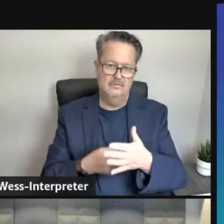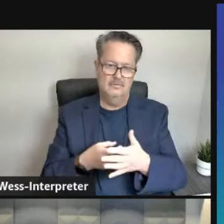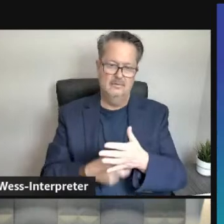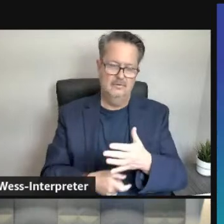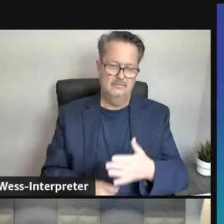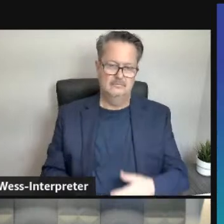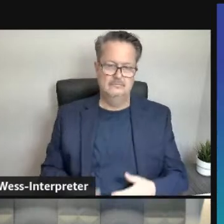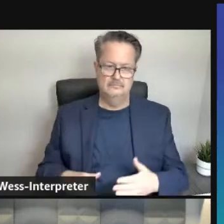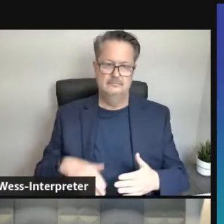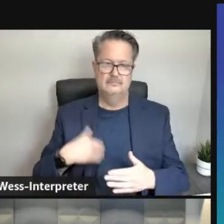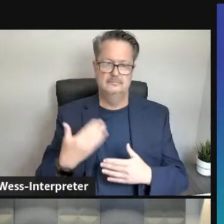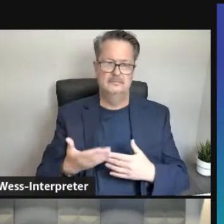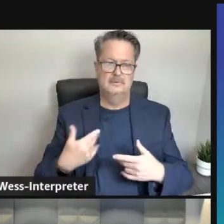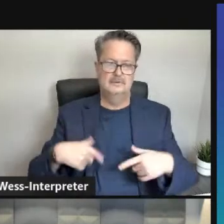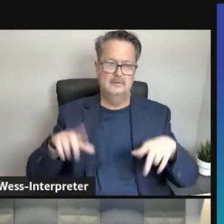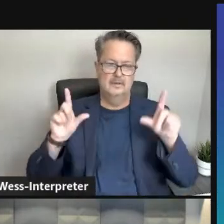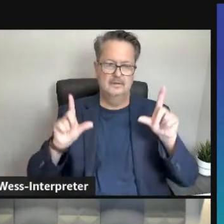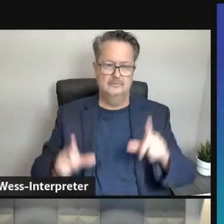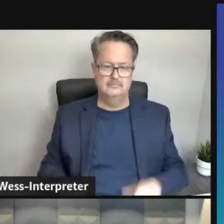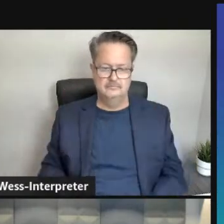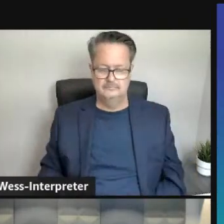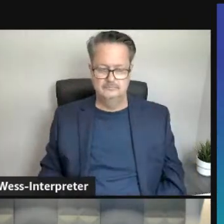slide.